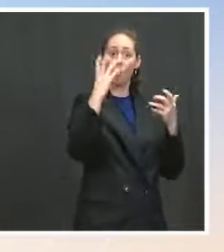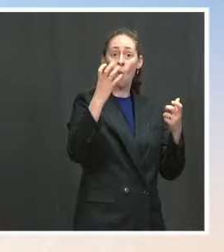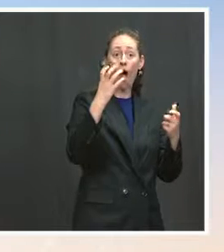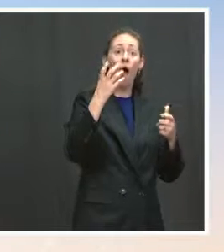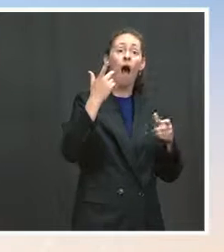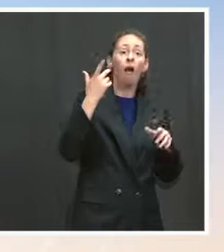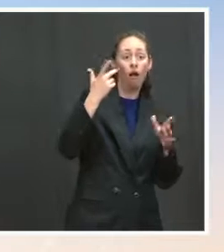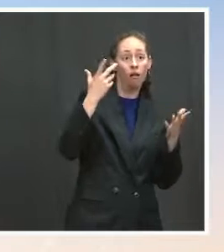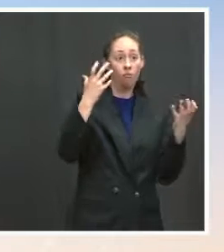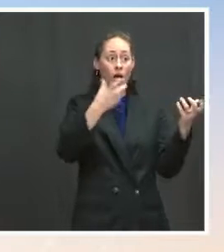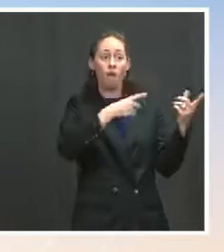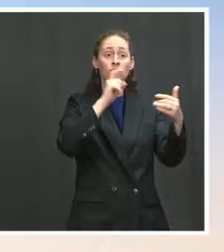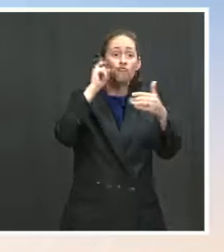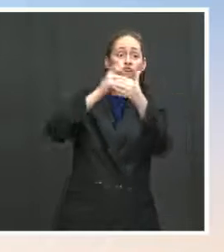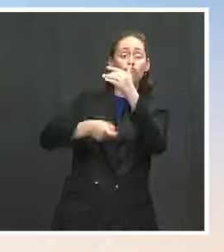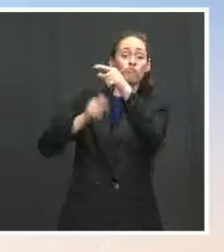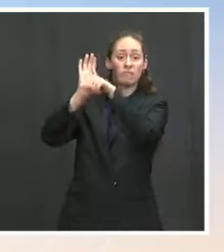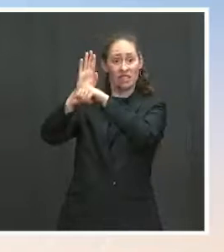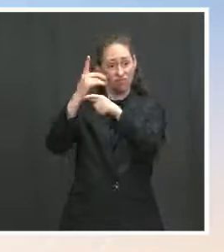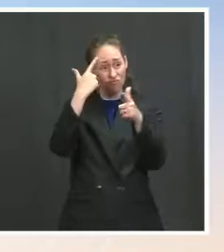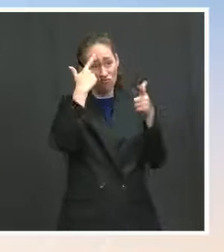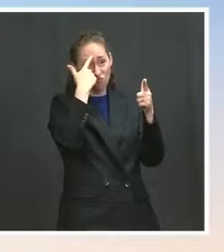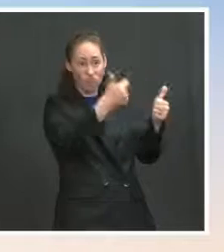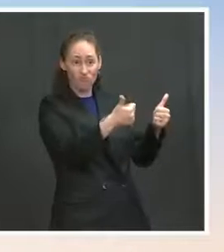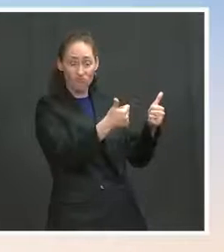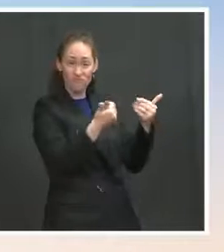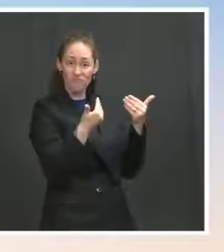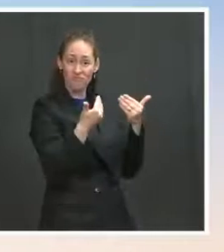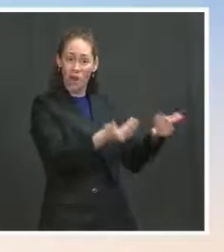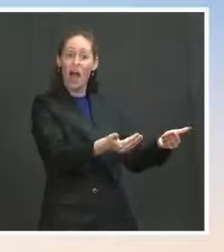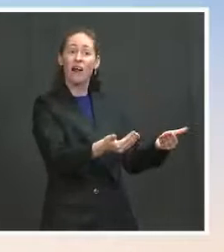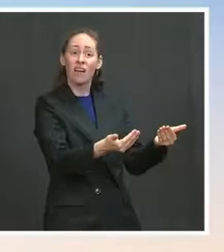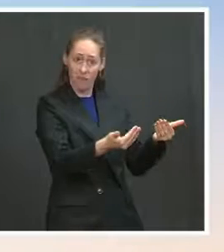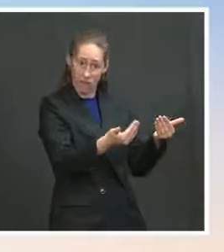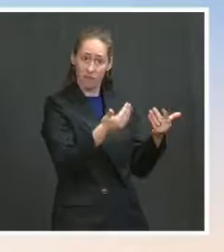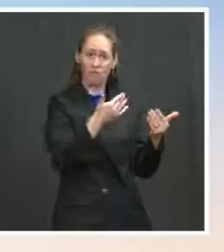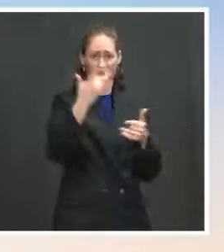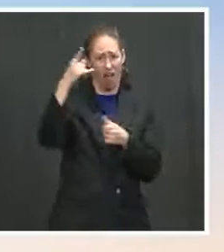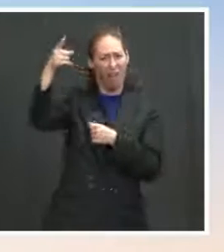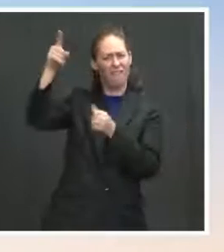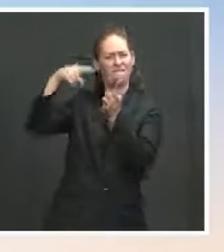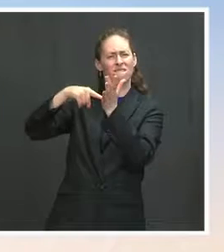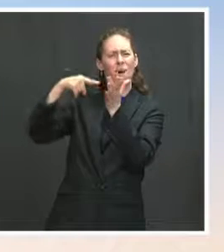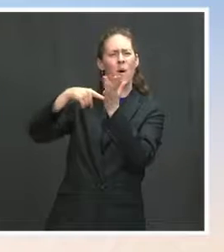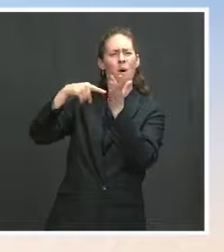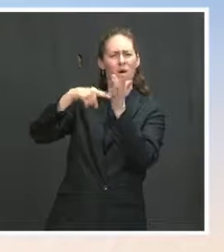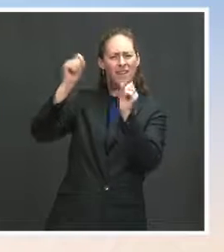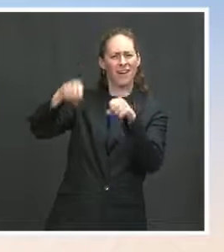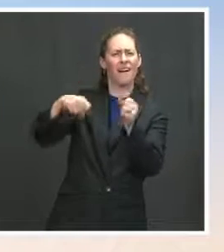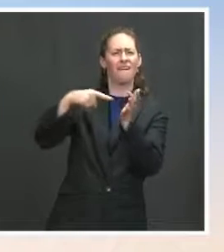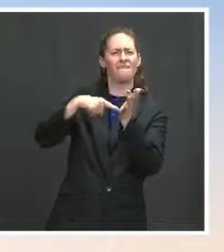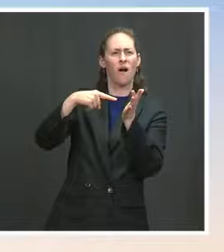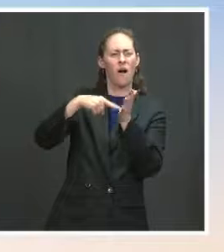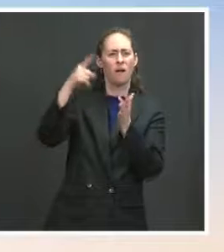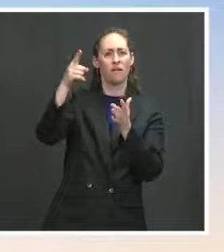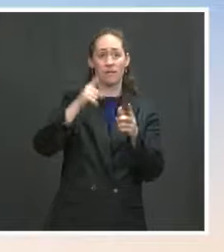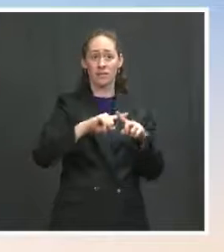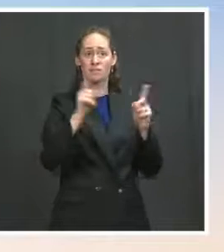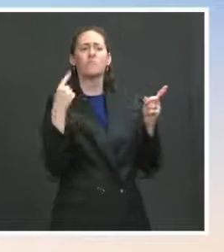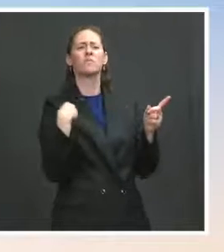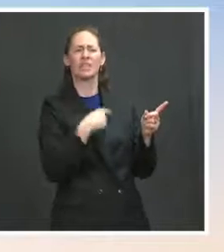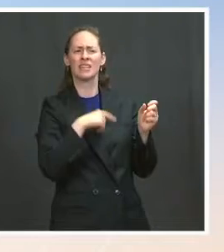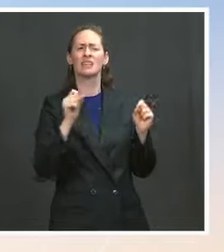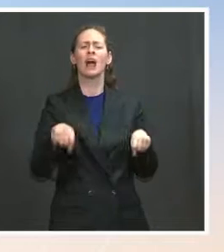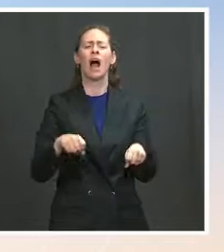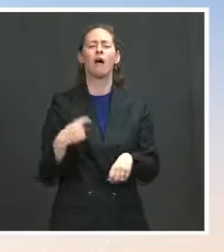for that, and we think that these corporations could pay more. If there are other options, great. We're not going to go down the road of user fees or other areas